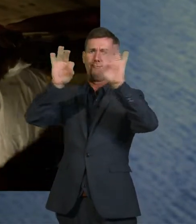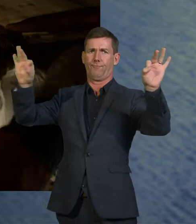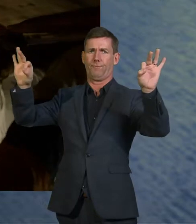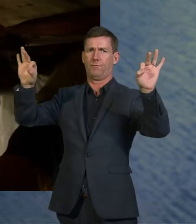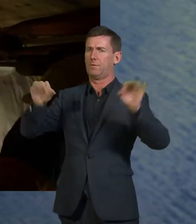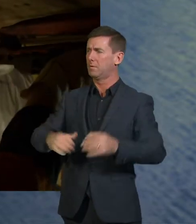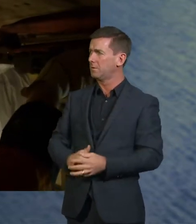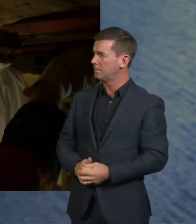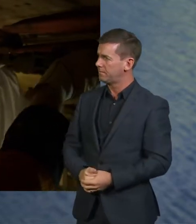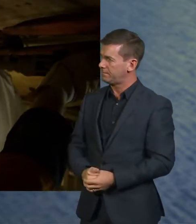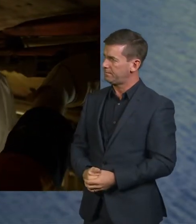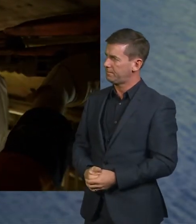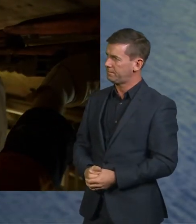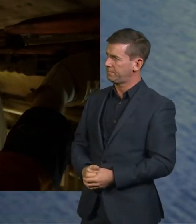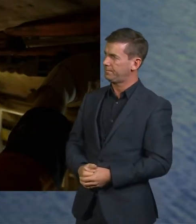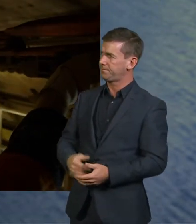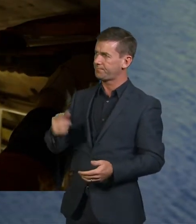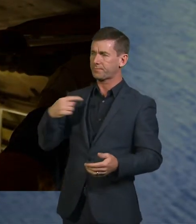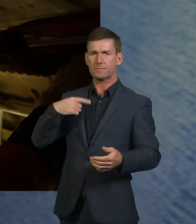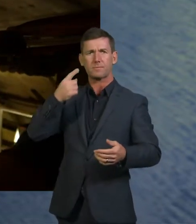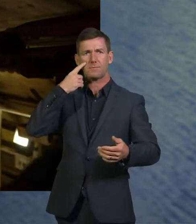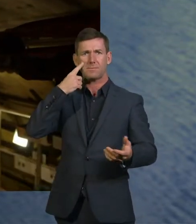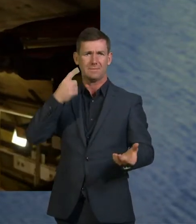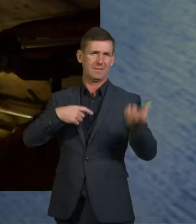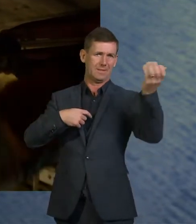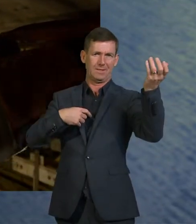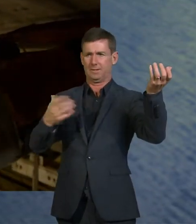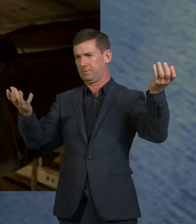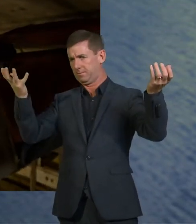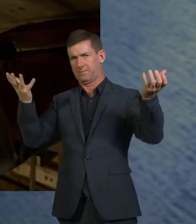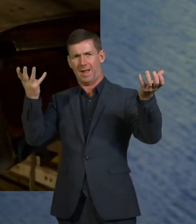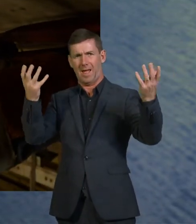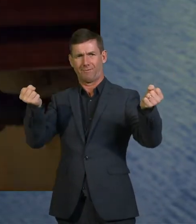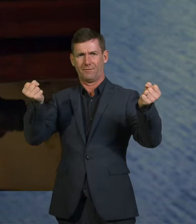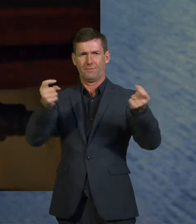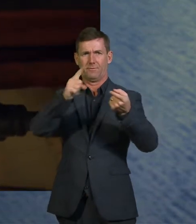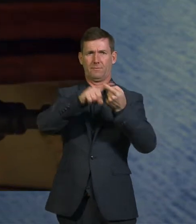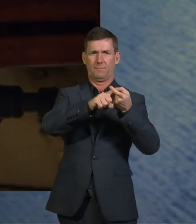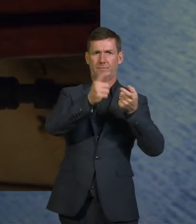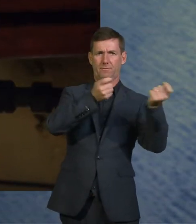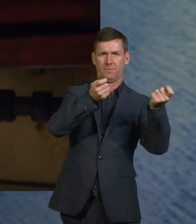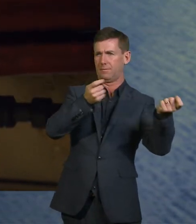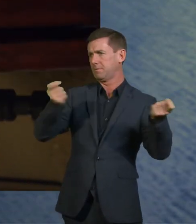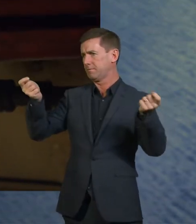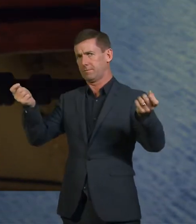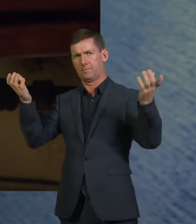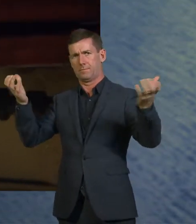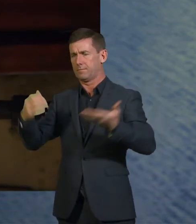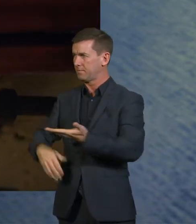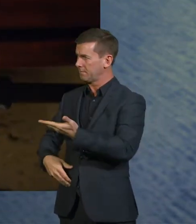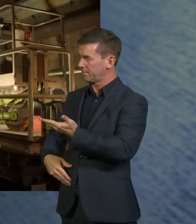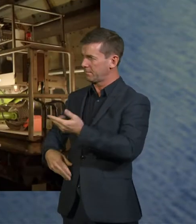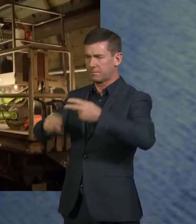weights, and this pull lift has got hold of the flying tail. So you've got the slings here that are taking all the